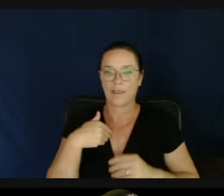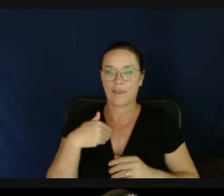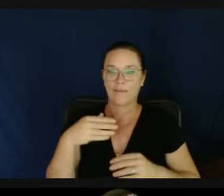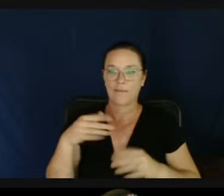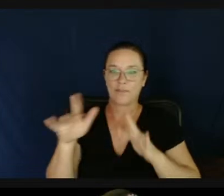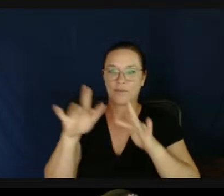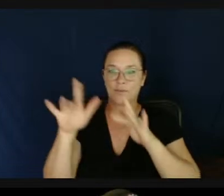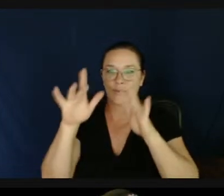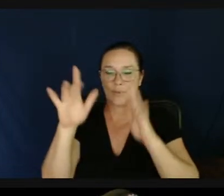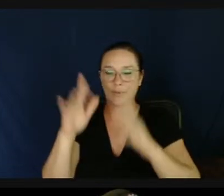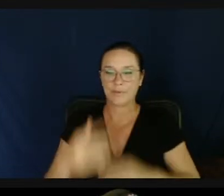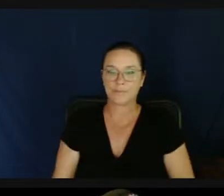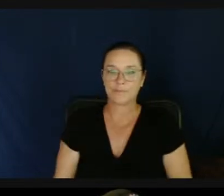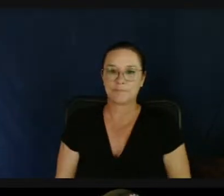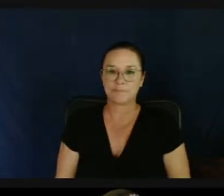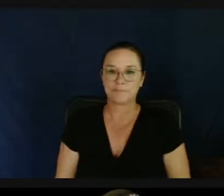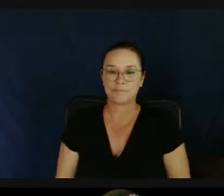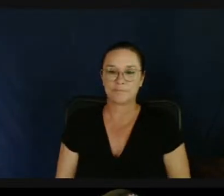vents.